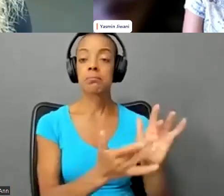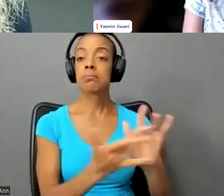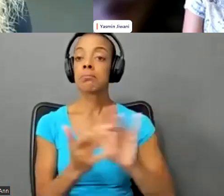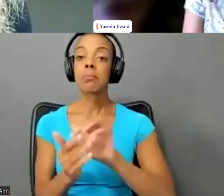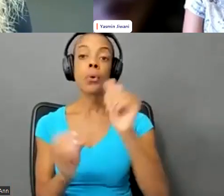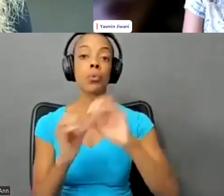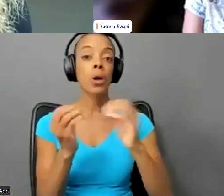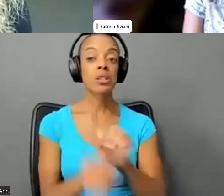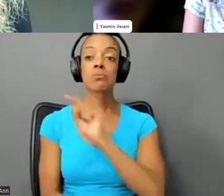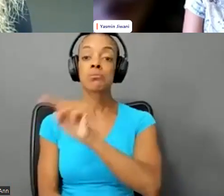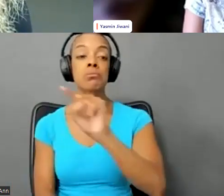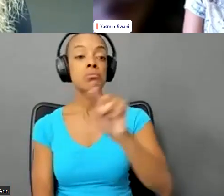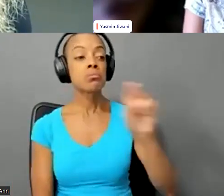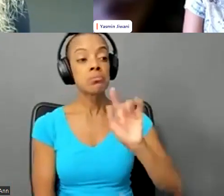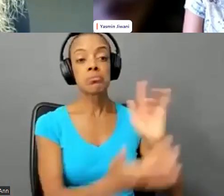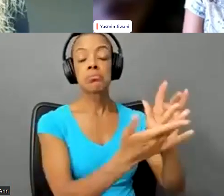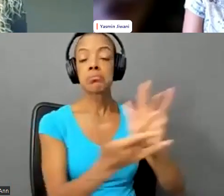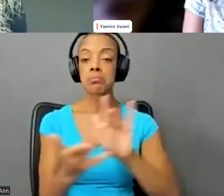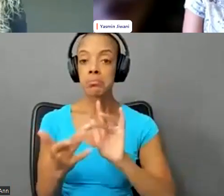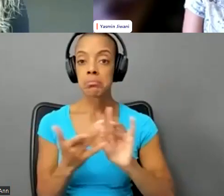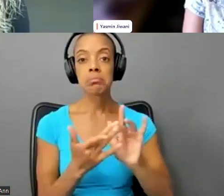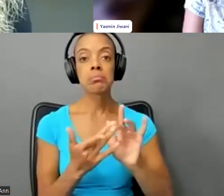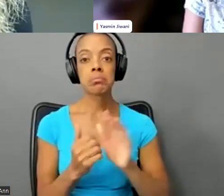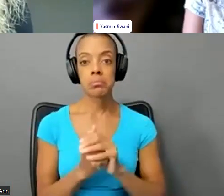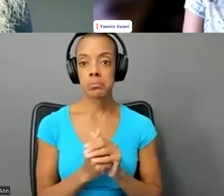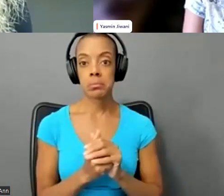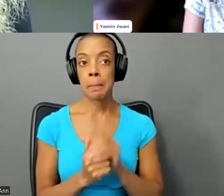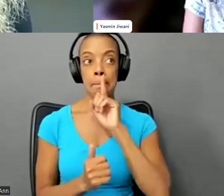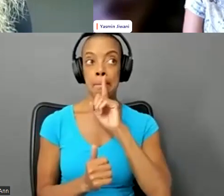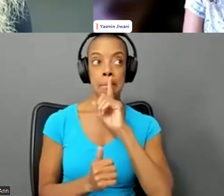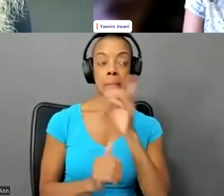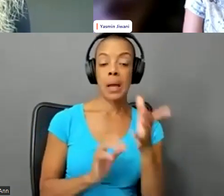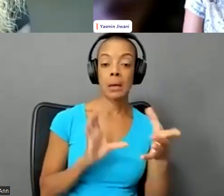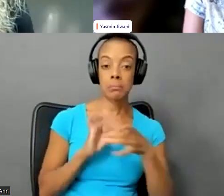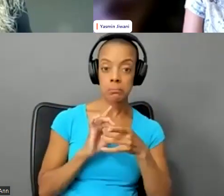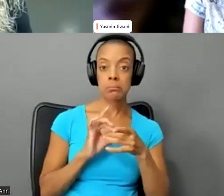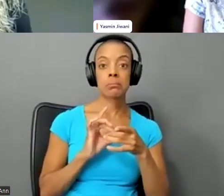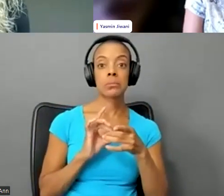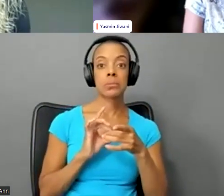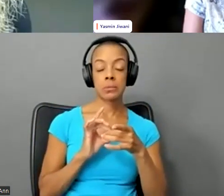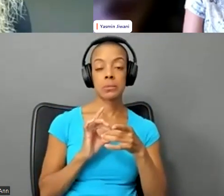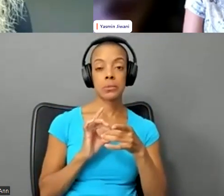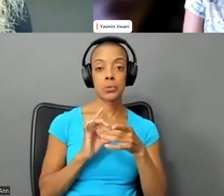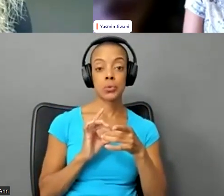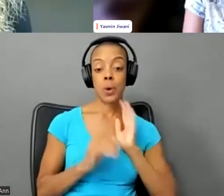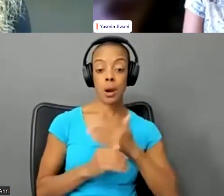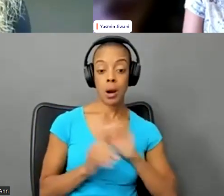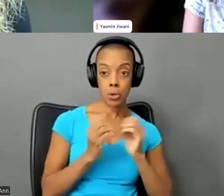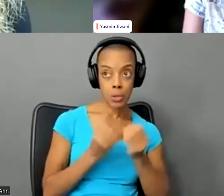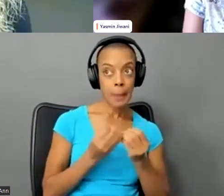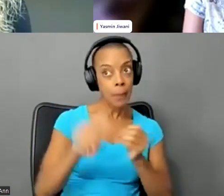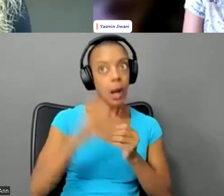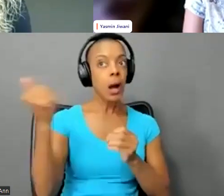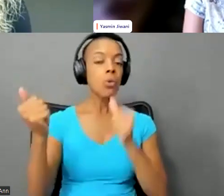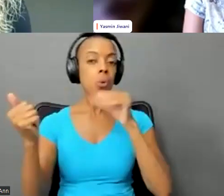are not necessarily a member of the, Ontario Native Women's Association, but we know they're Indigenous women's organizations across Canada.